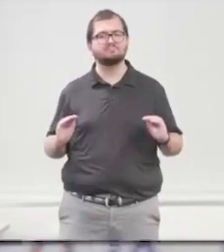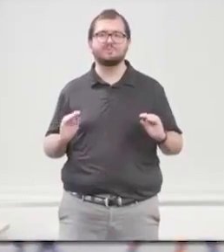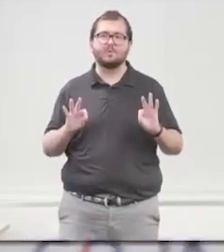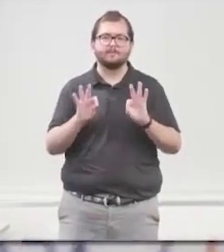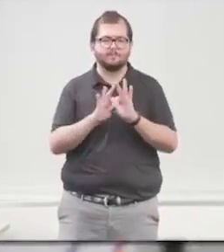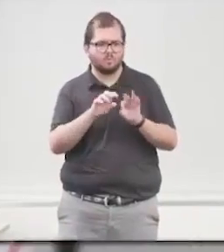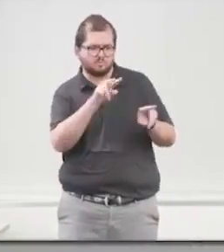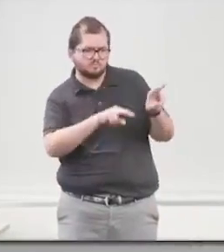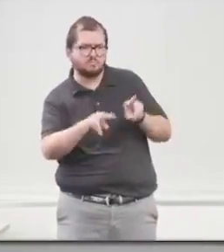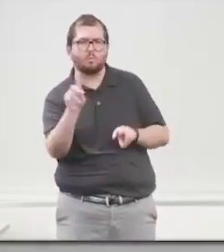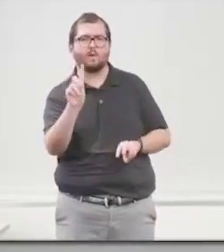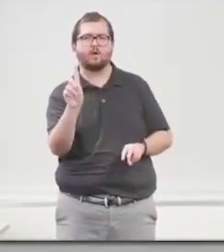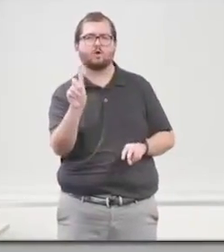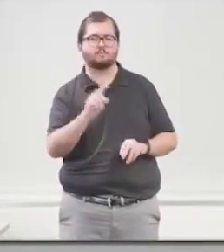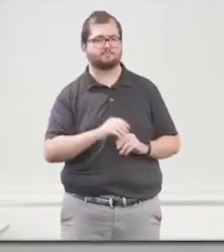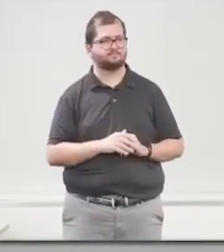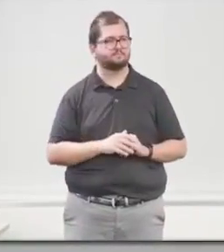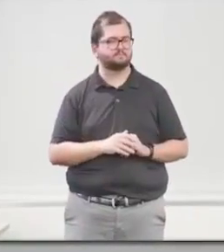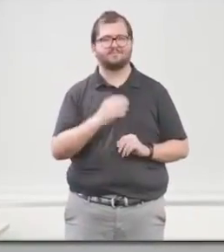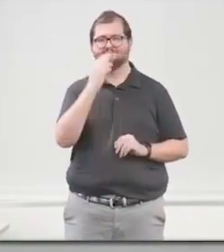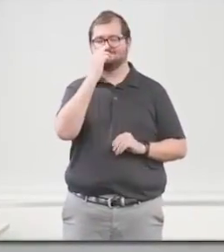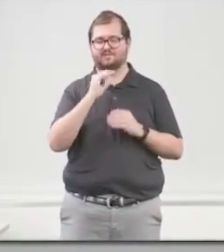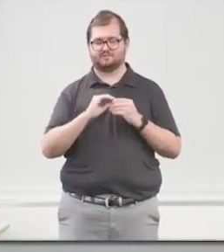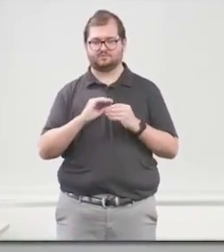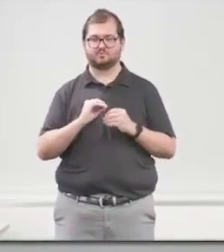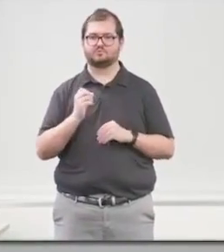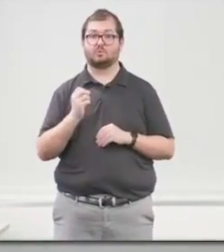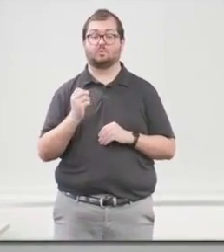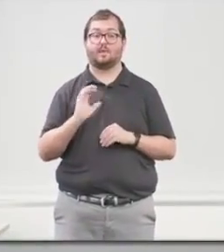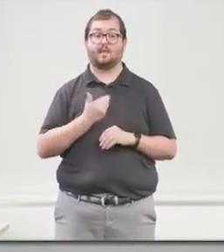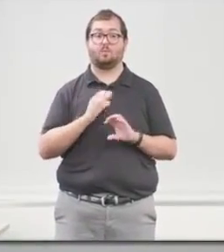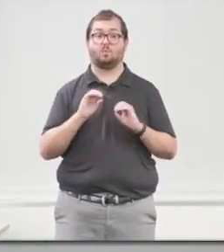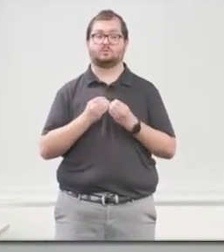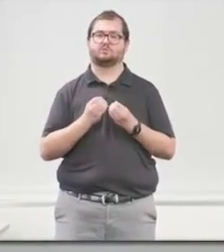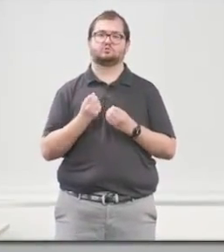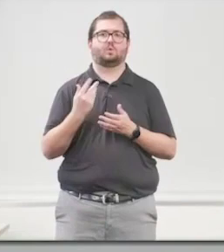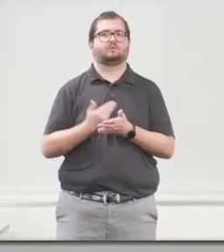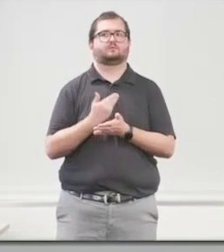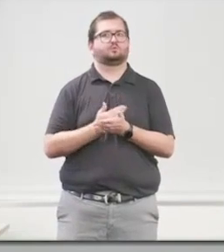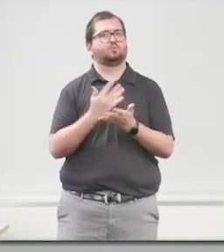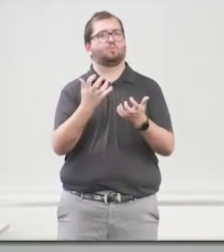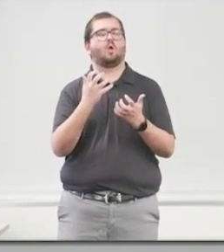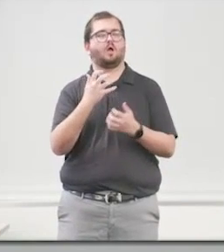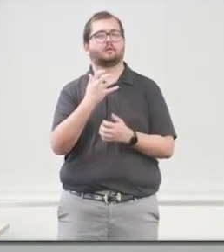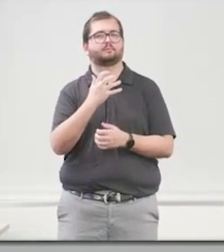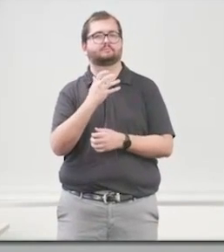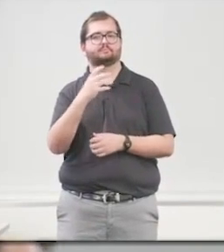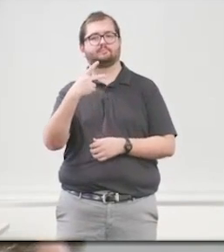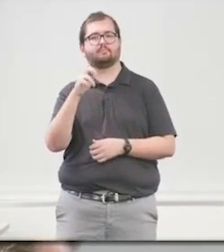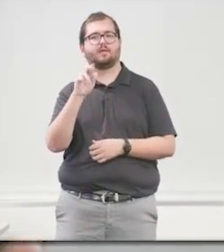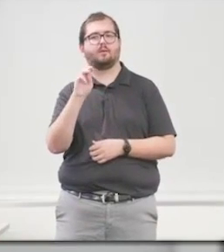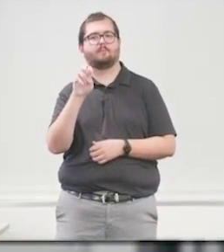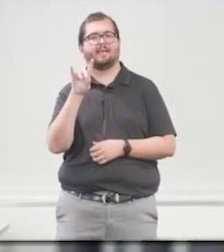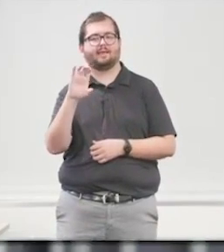bleed. A funny story, we have 12 new people in our organization that all want to become paramedics, and I ran their skills stations for